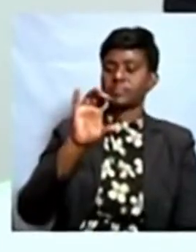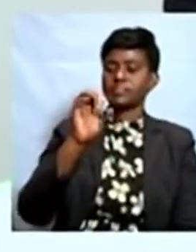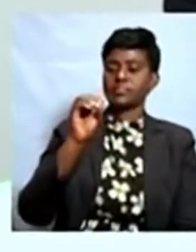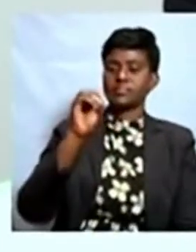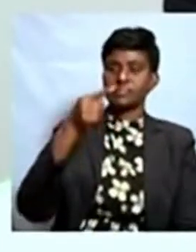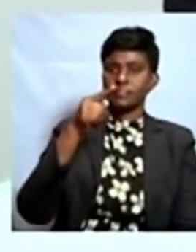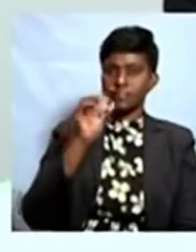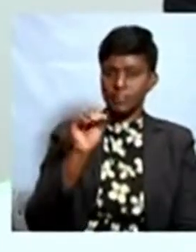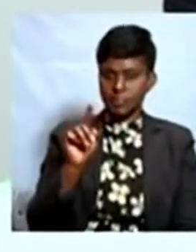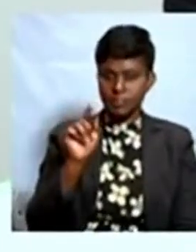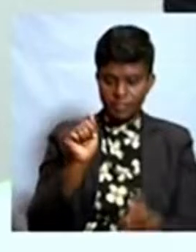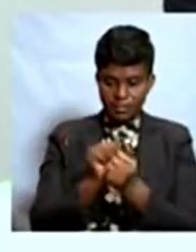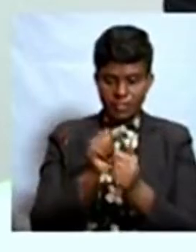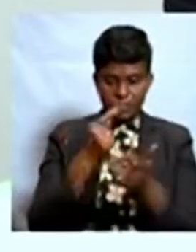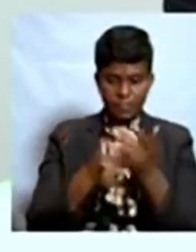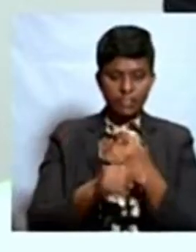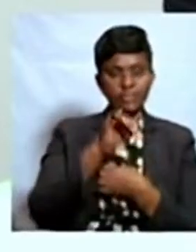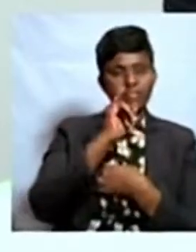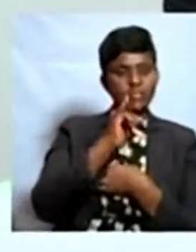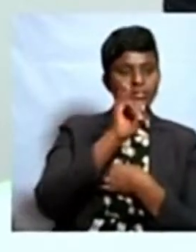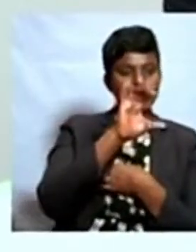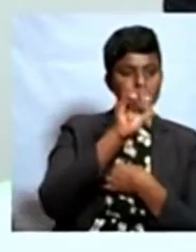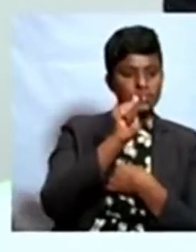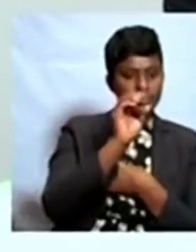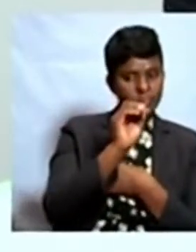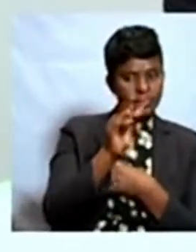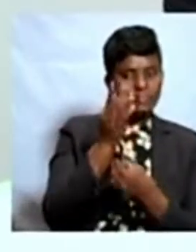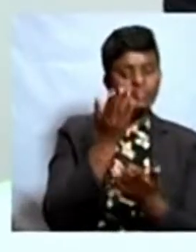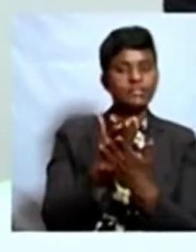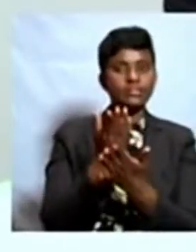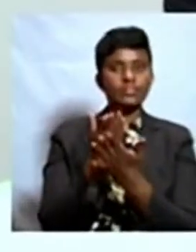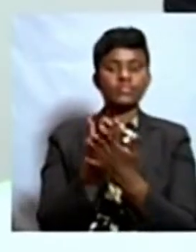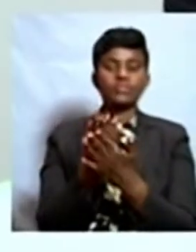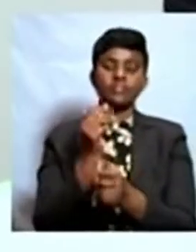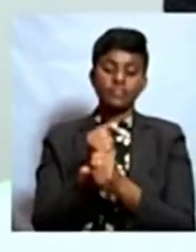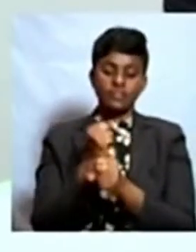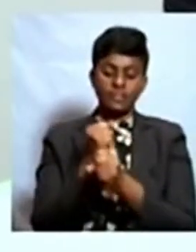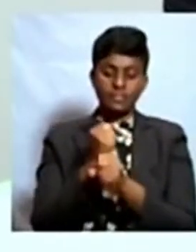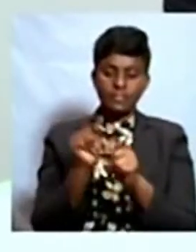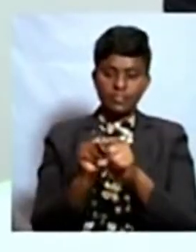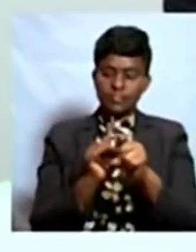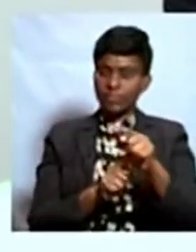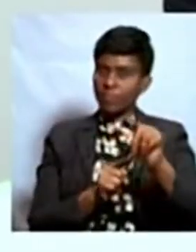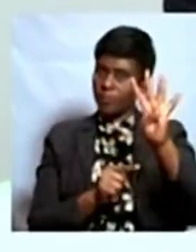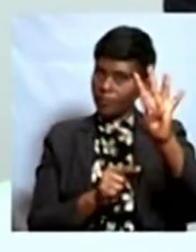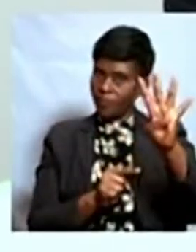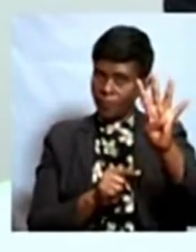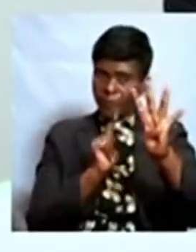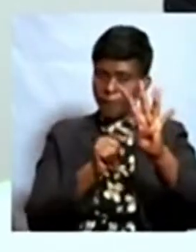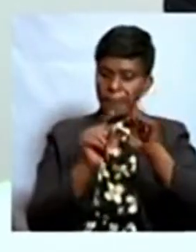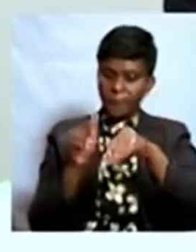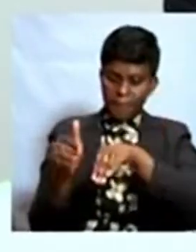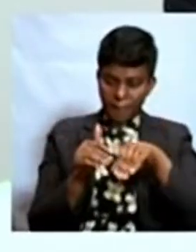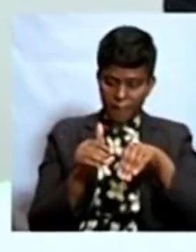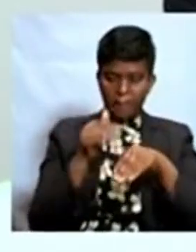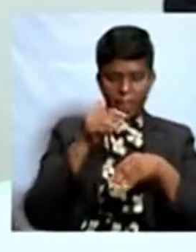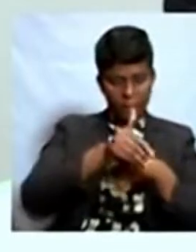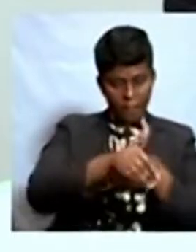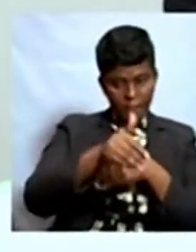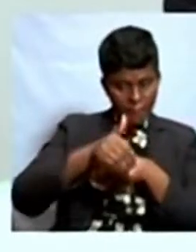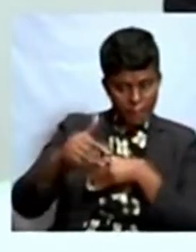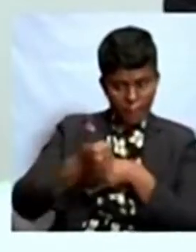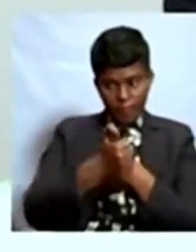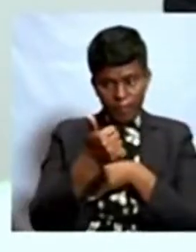Convention and the ICAO standards and recommended practices. And 4. Avoid registering